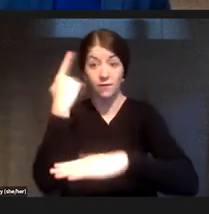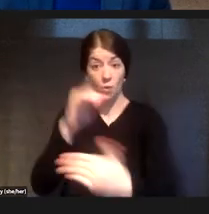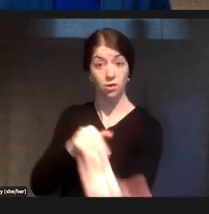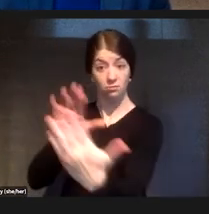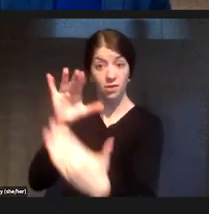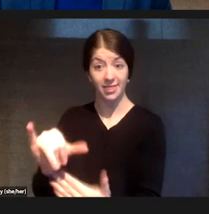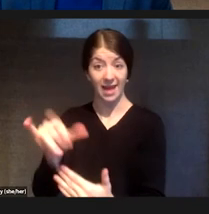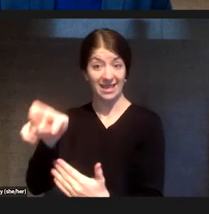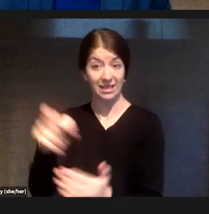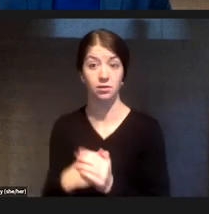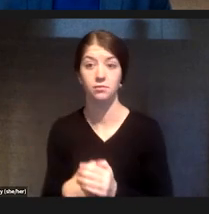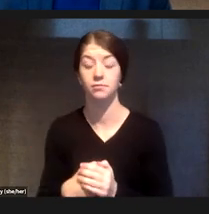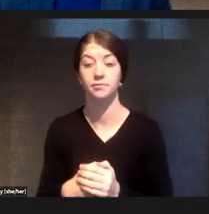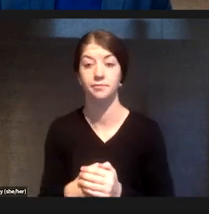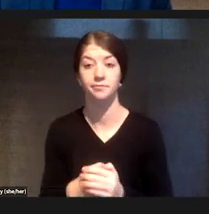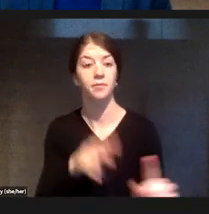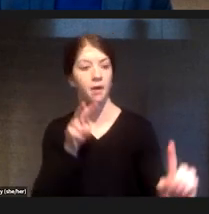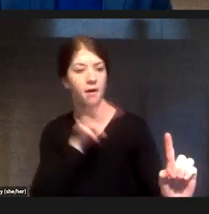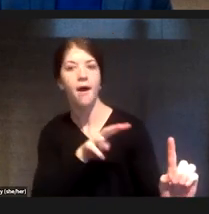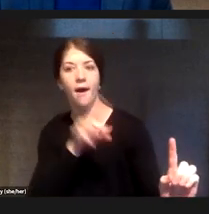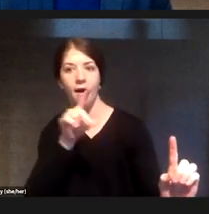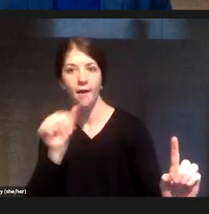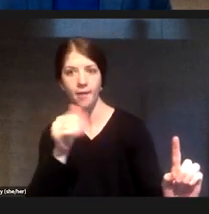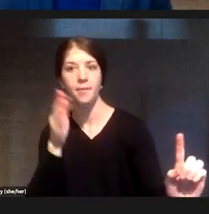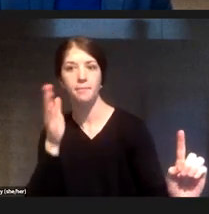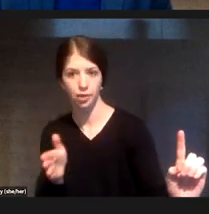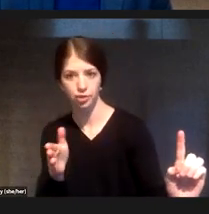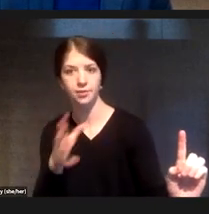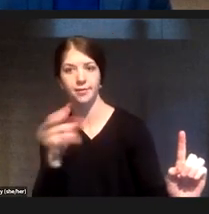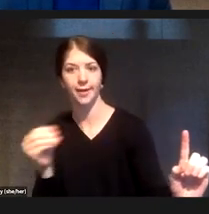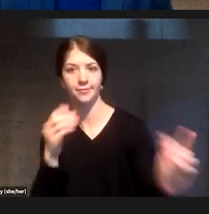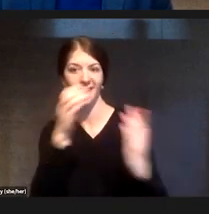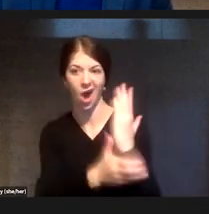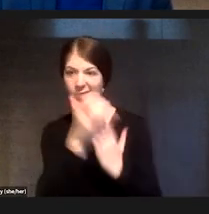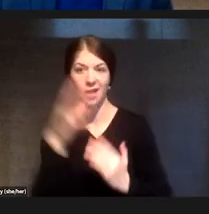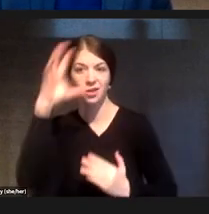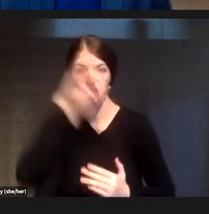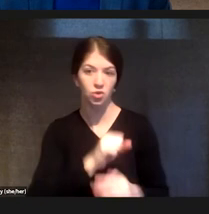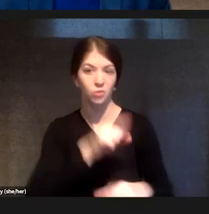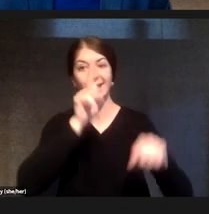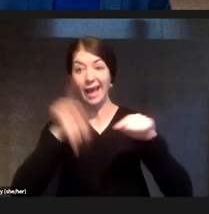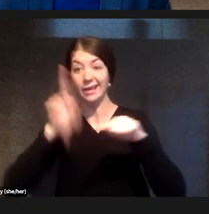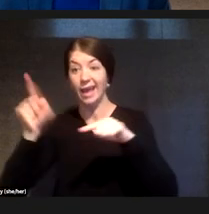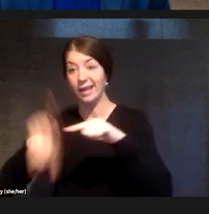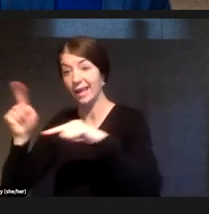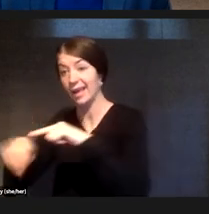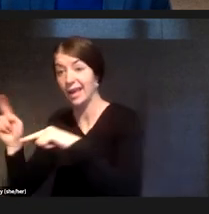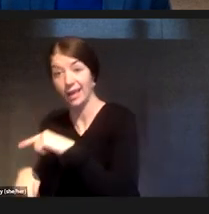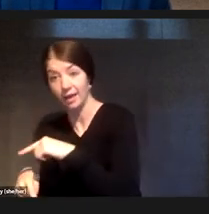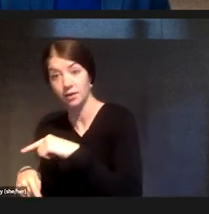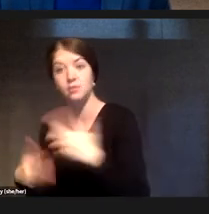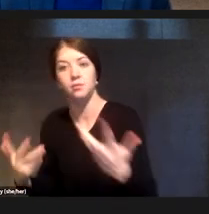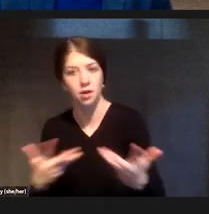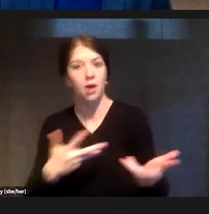then see an individual with a disability and we automatically think that they're not going to be able to do X, Y, or Z, let us engage